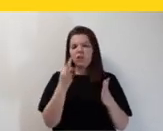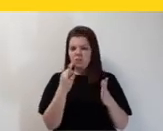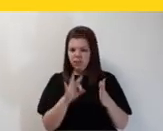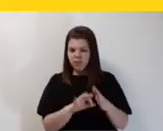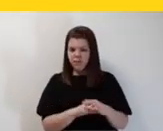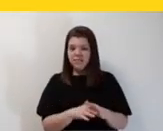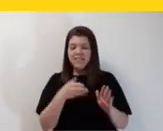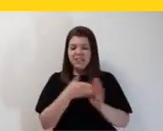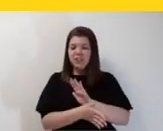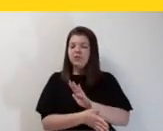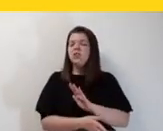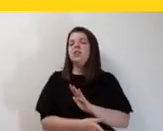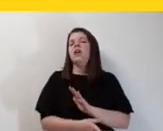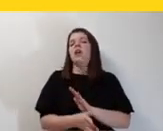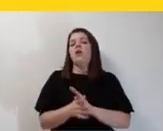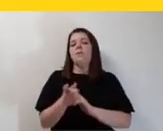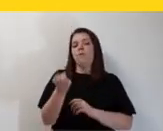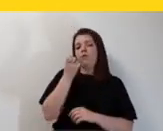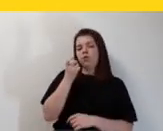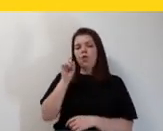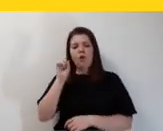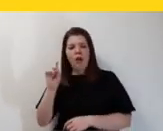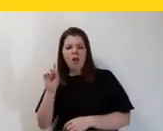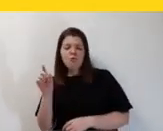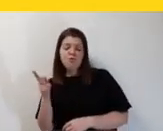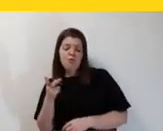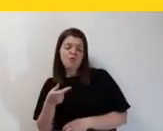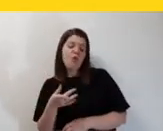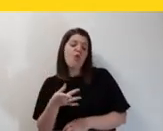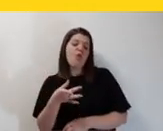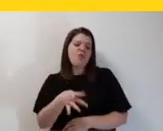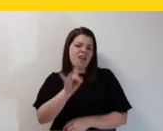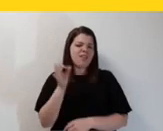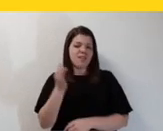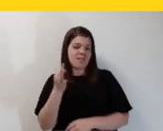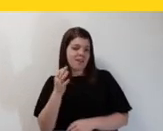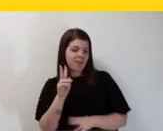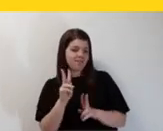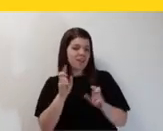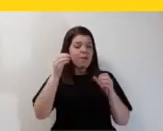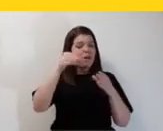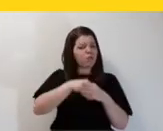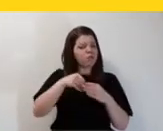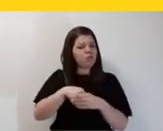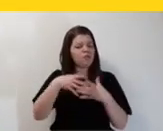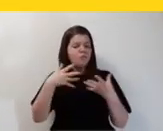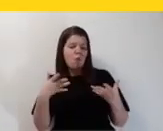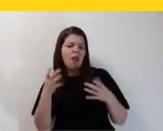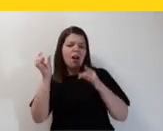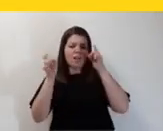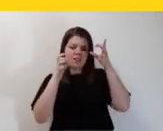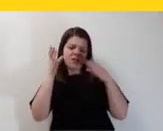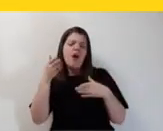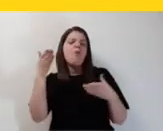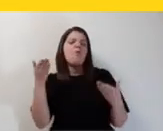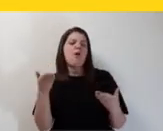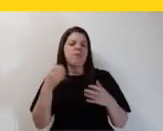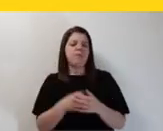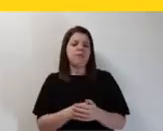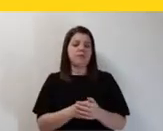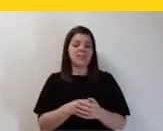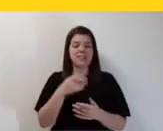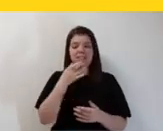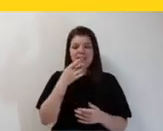unit or module, the content and activities to be given are planned jointly by students and teacher.